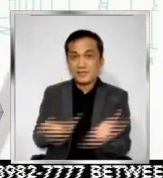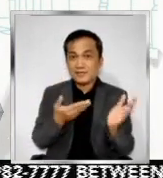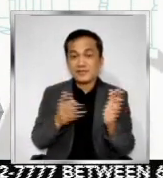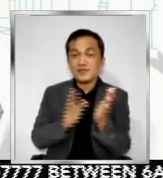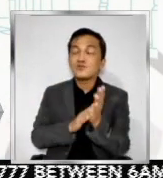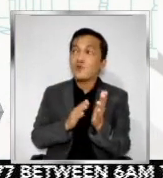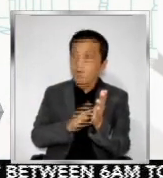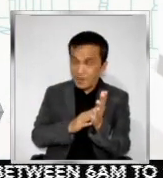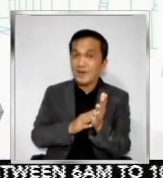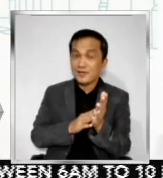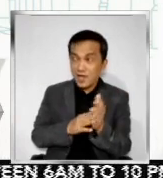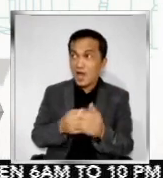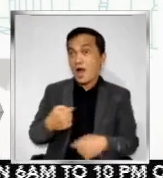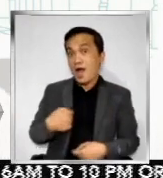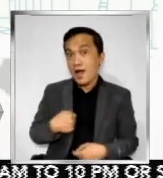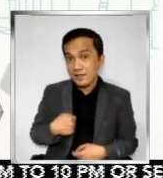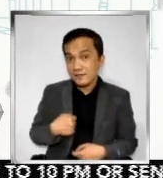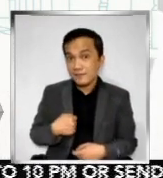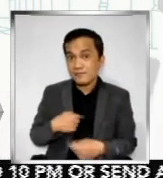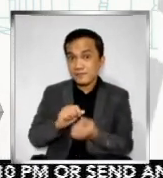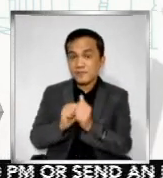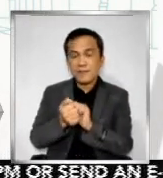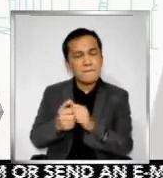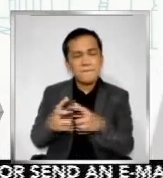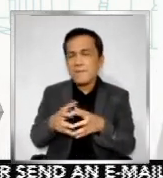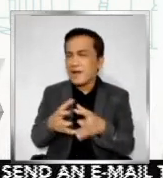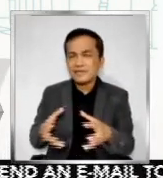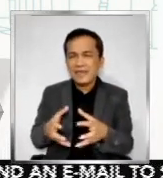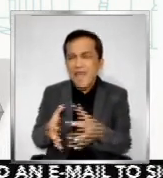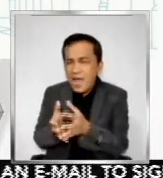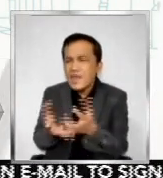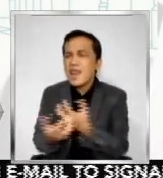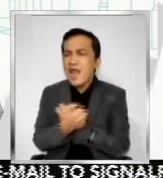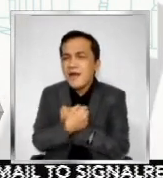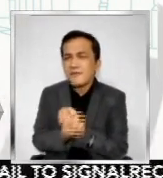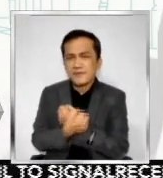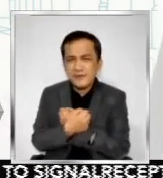I became so obsessed that